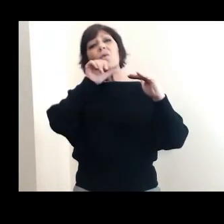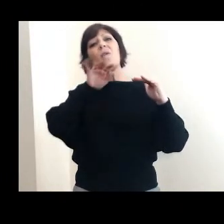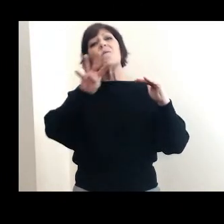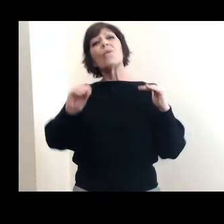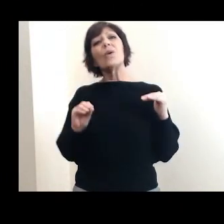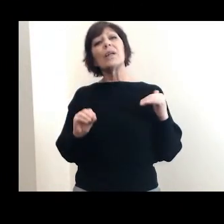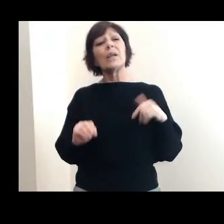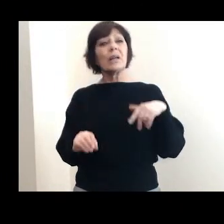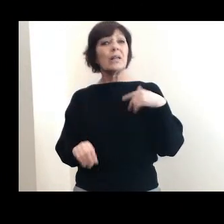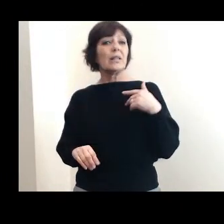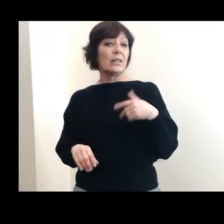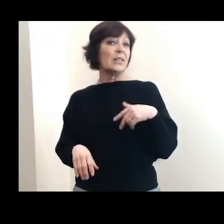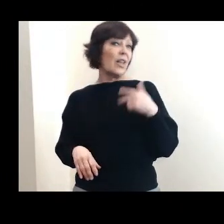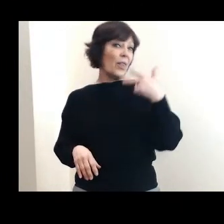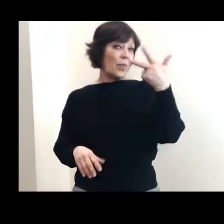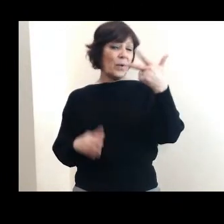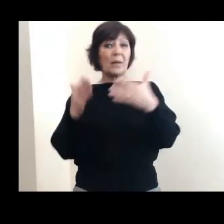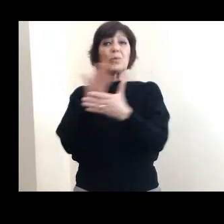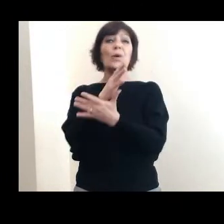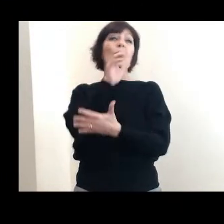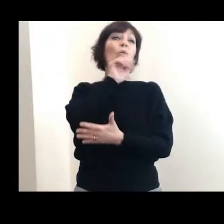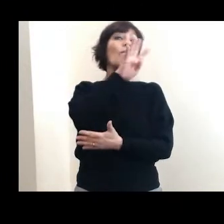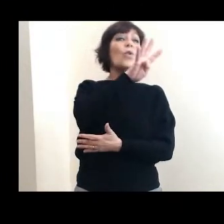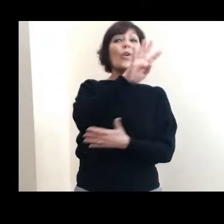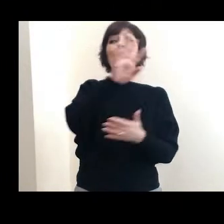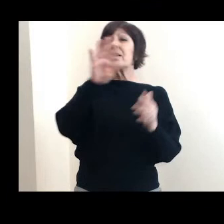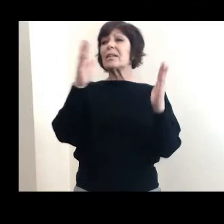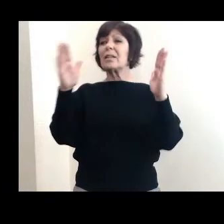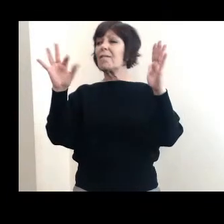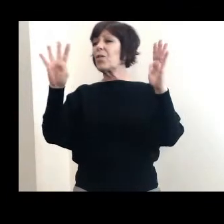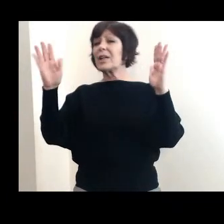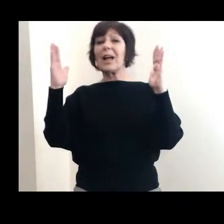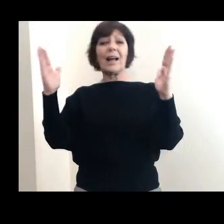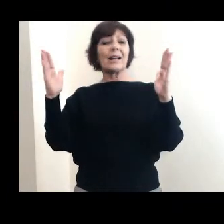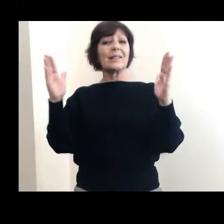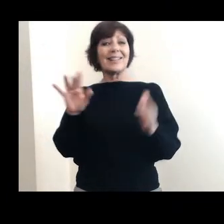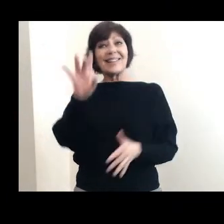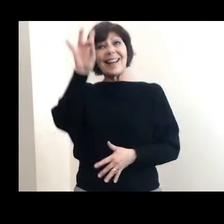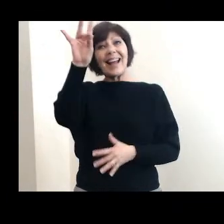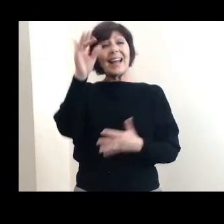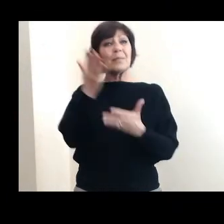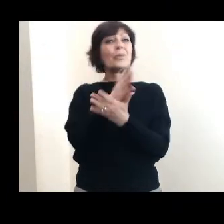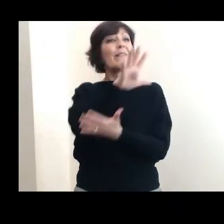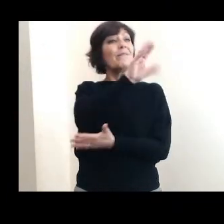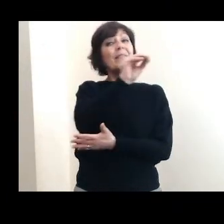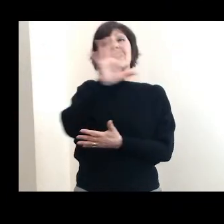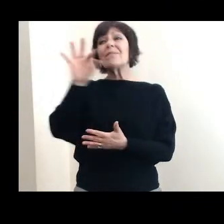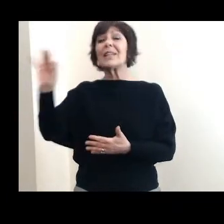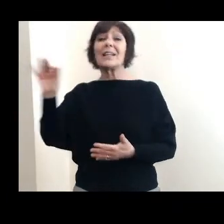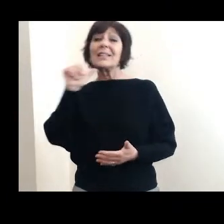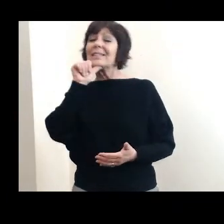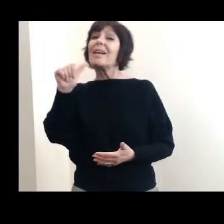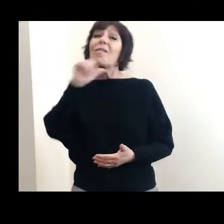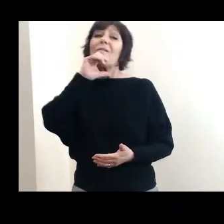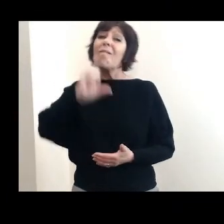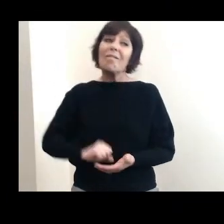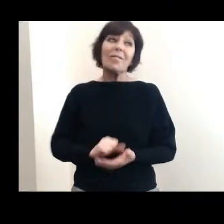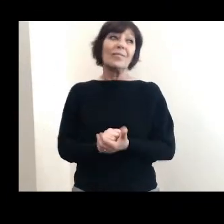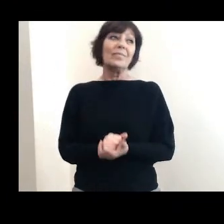died between the ages of 40 and 49, and 8 who've died between the ages of 50 to 59.